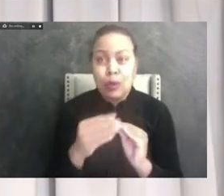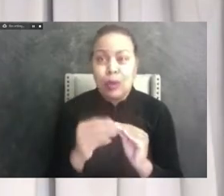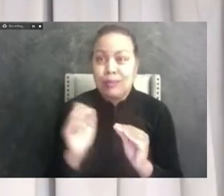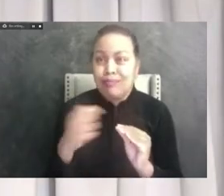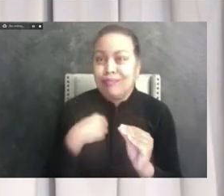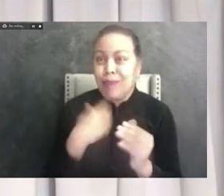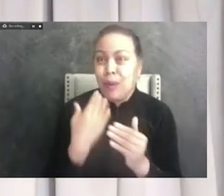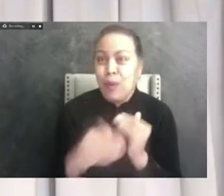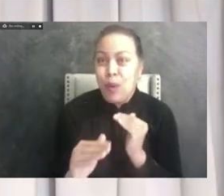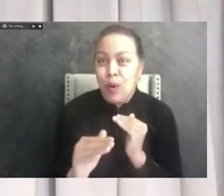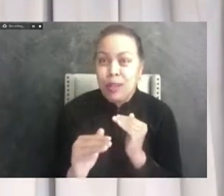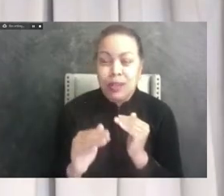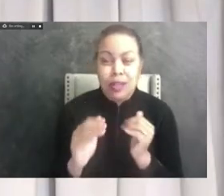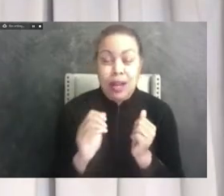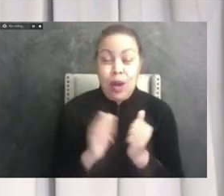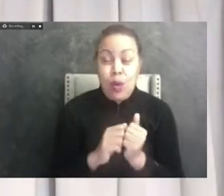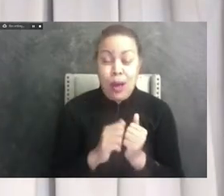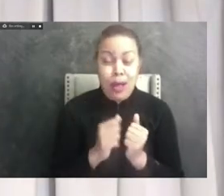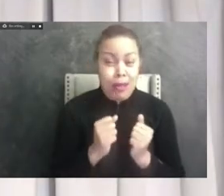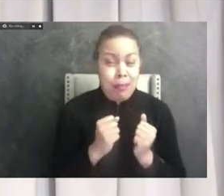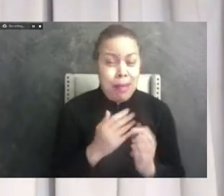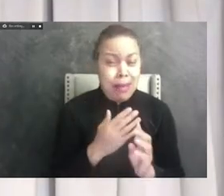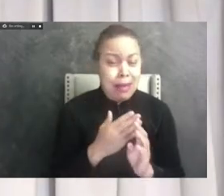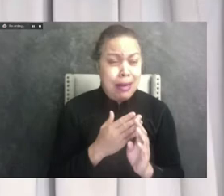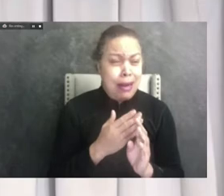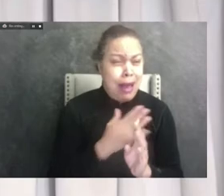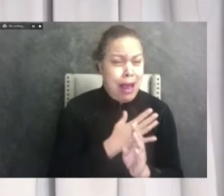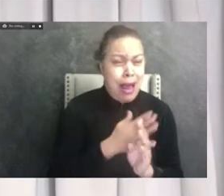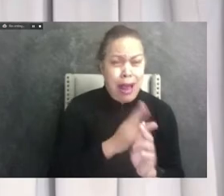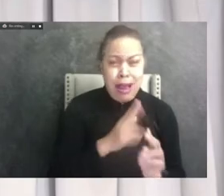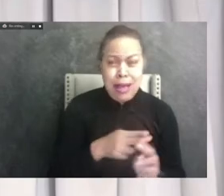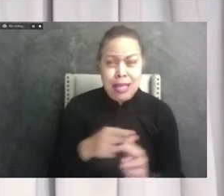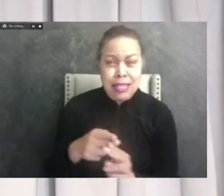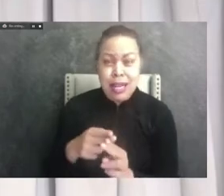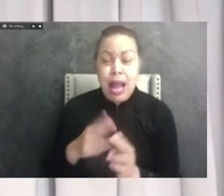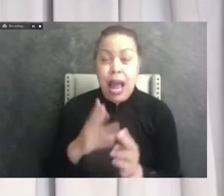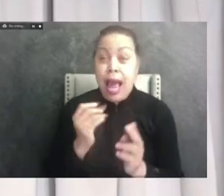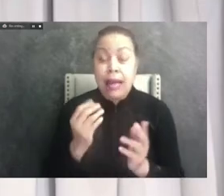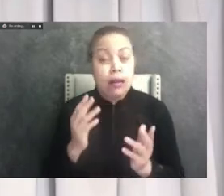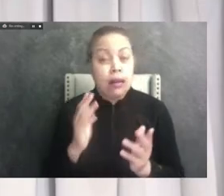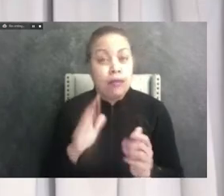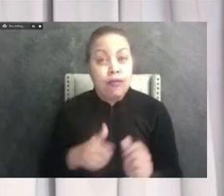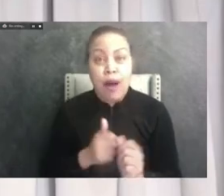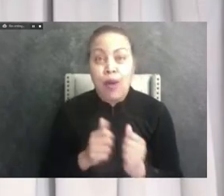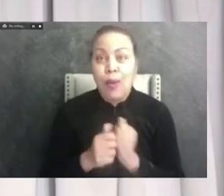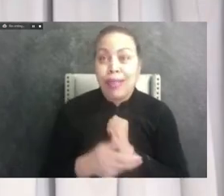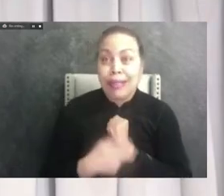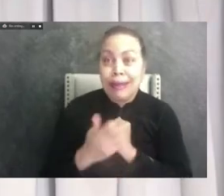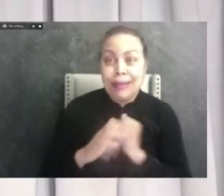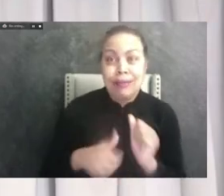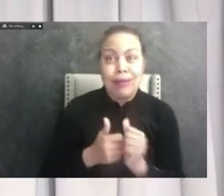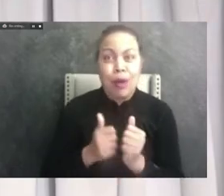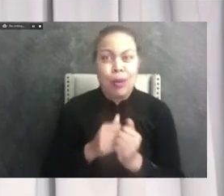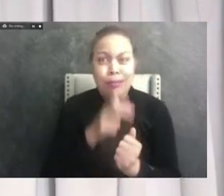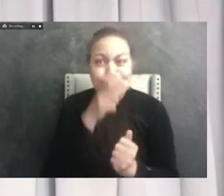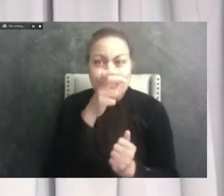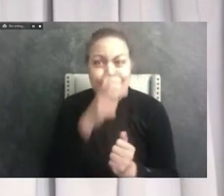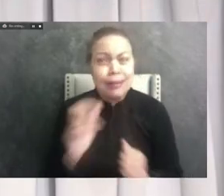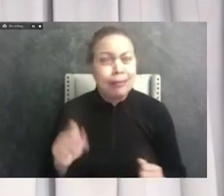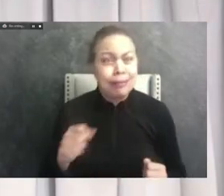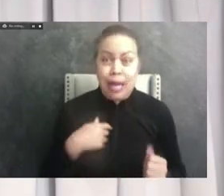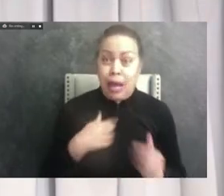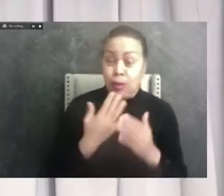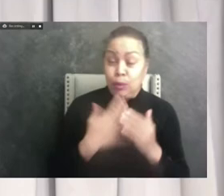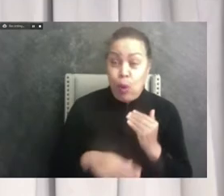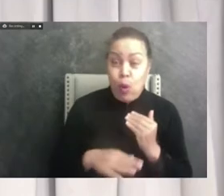a prologue of references, pursued by mosquitoes and thieves. I was born passing off the